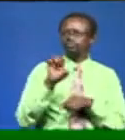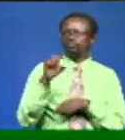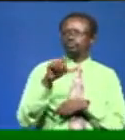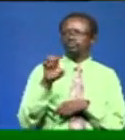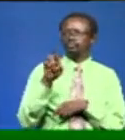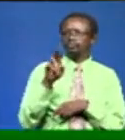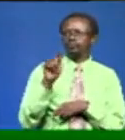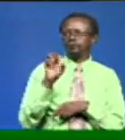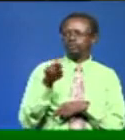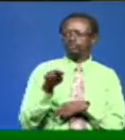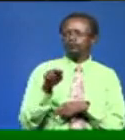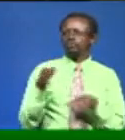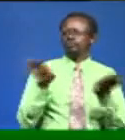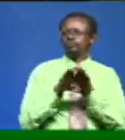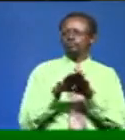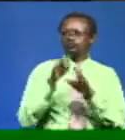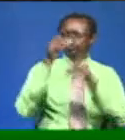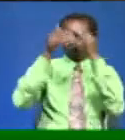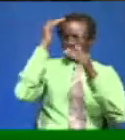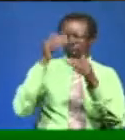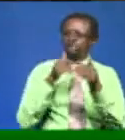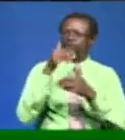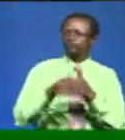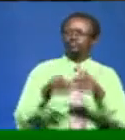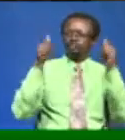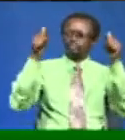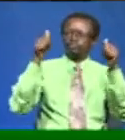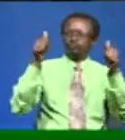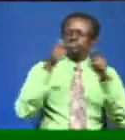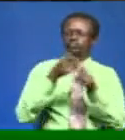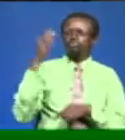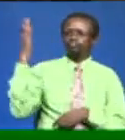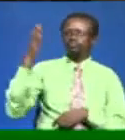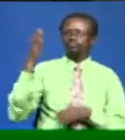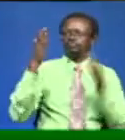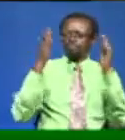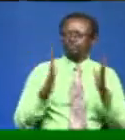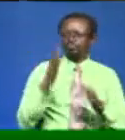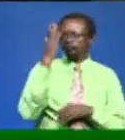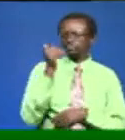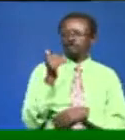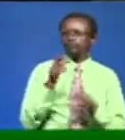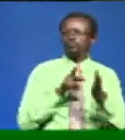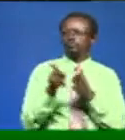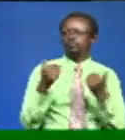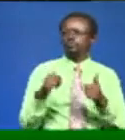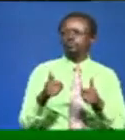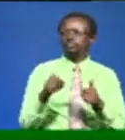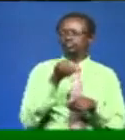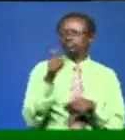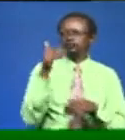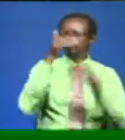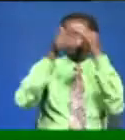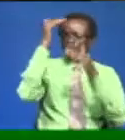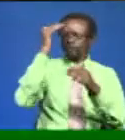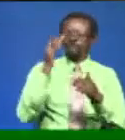campus after industrial action by its lecturers and staff over unpaid salaries. Other universities have been forced to